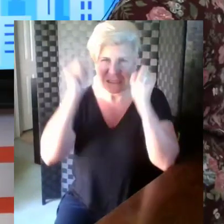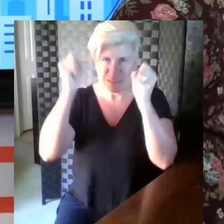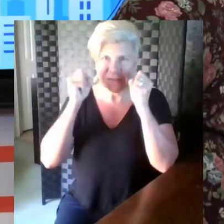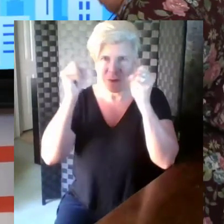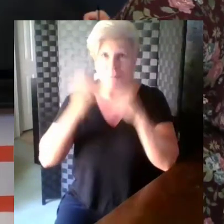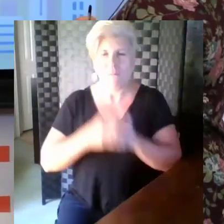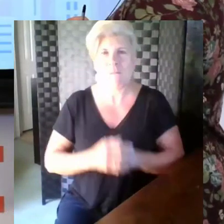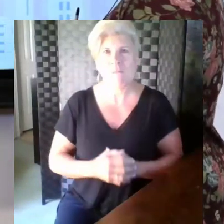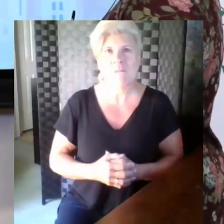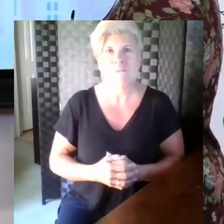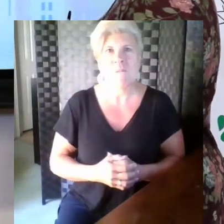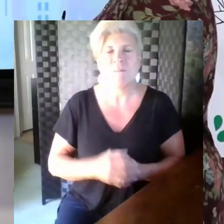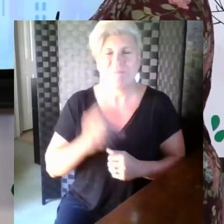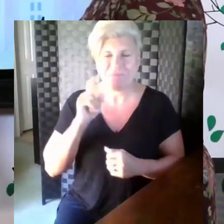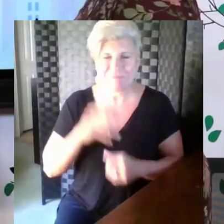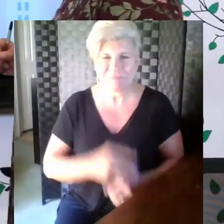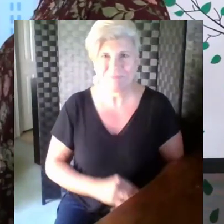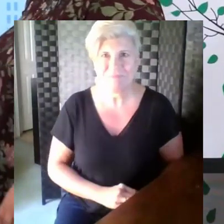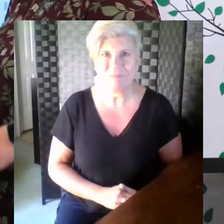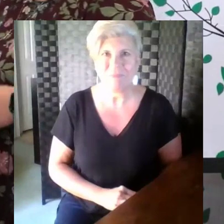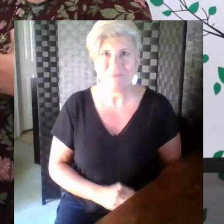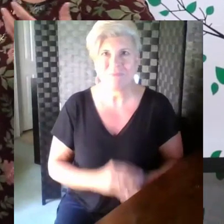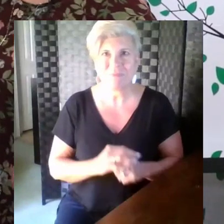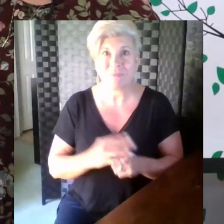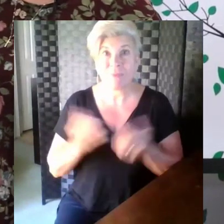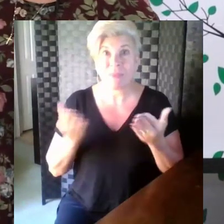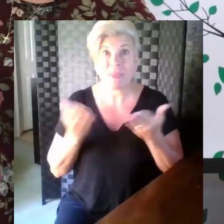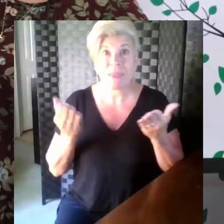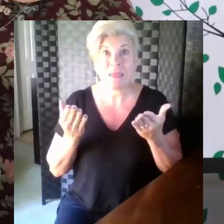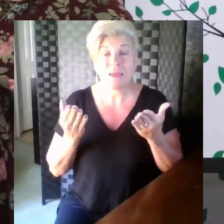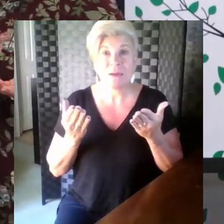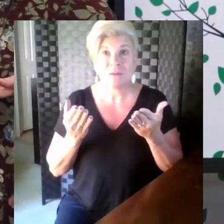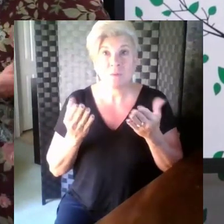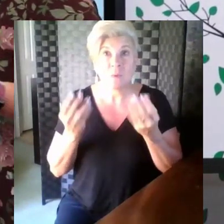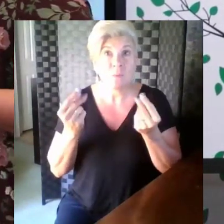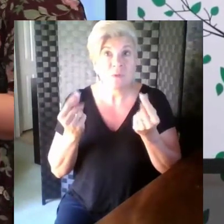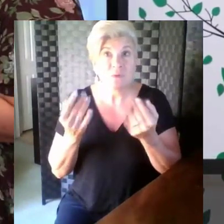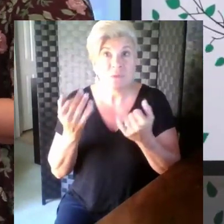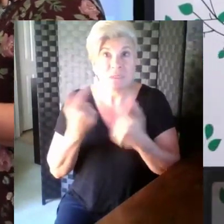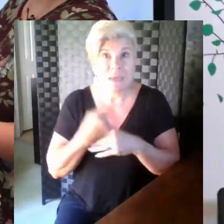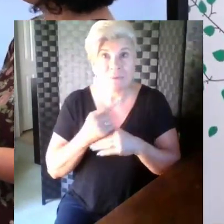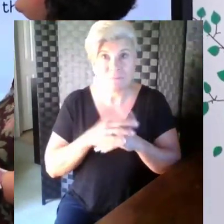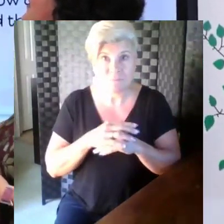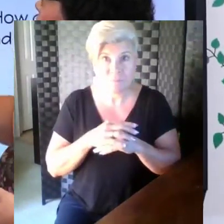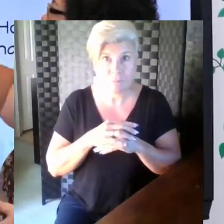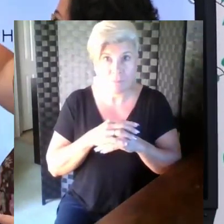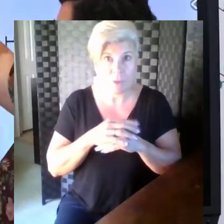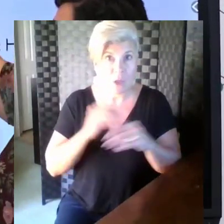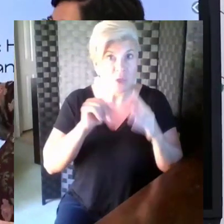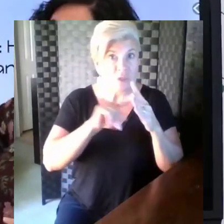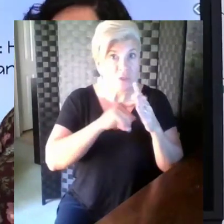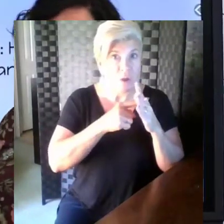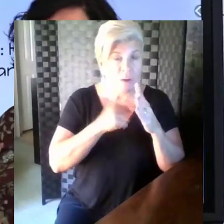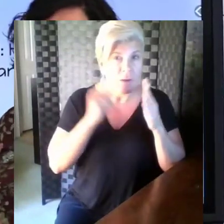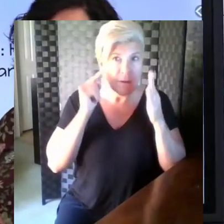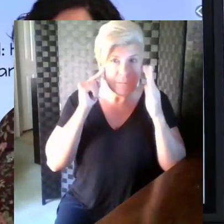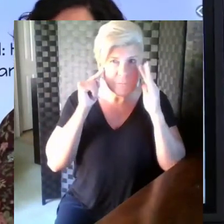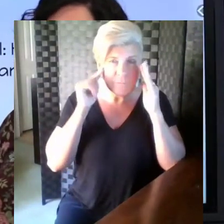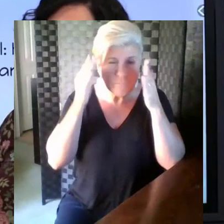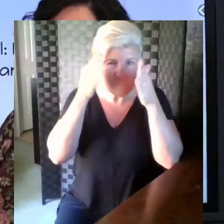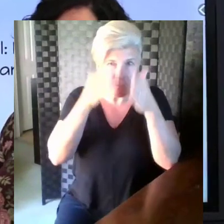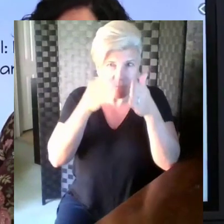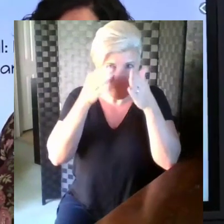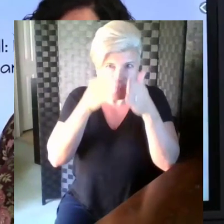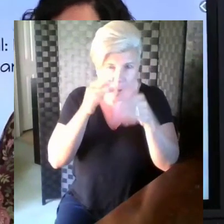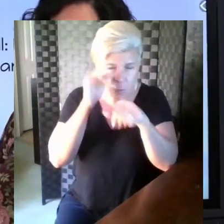brain. All right, here is our agenda for today. We are going to be starting with focusing on our